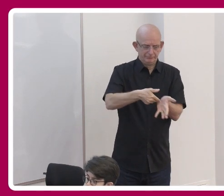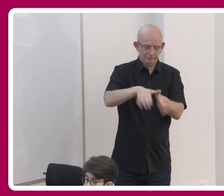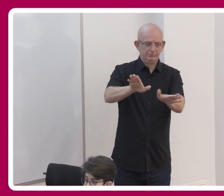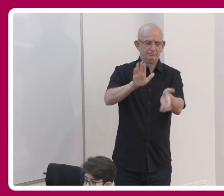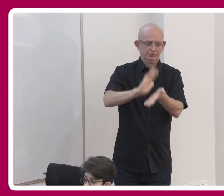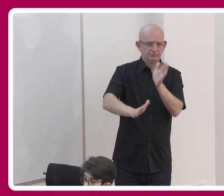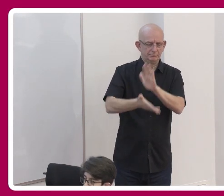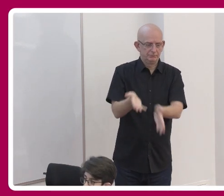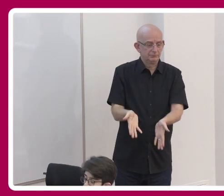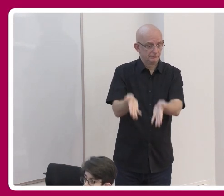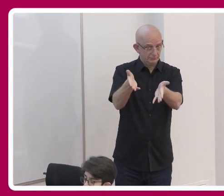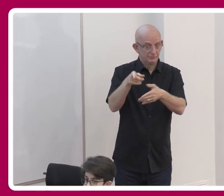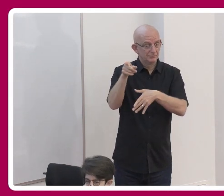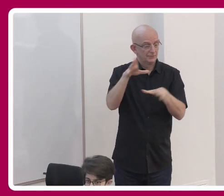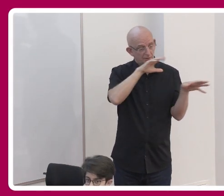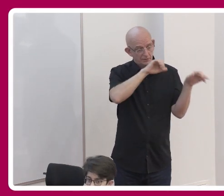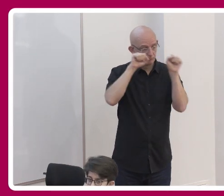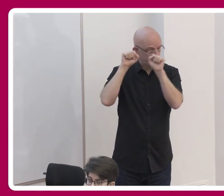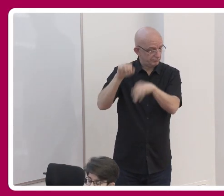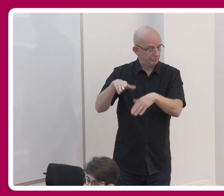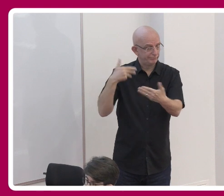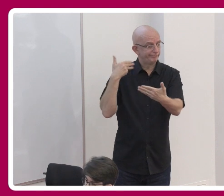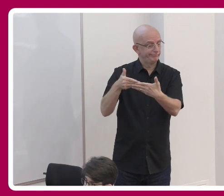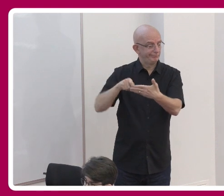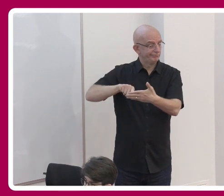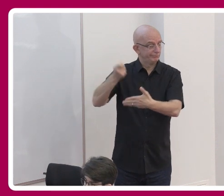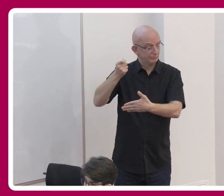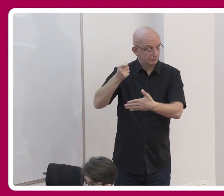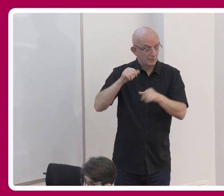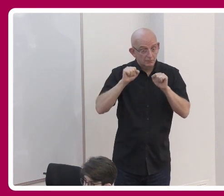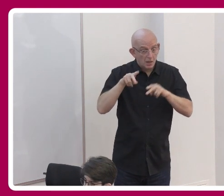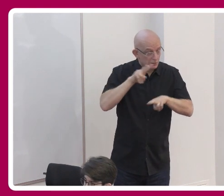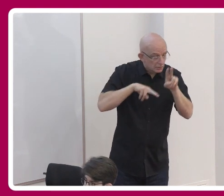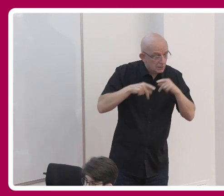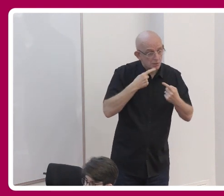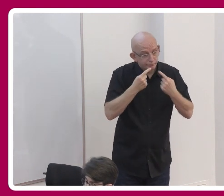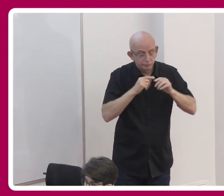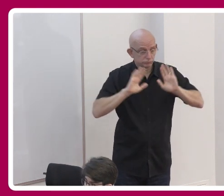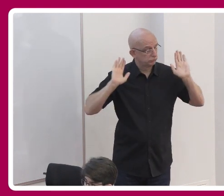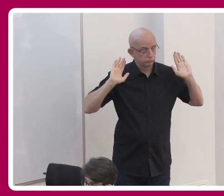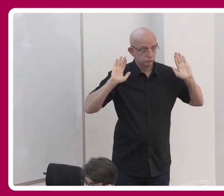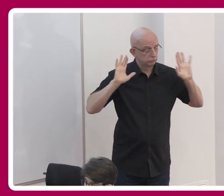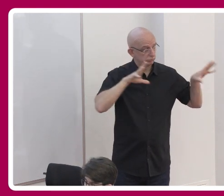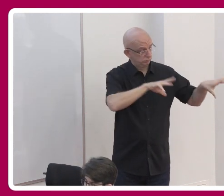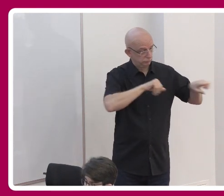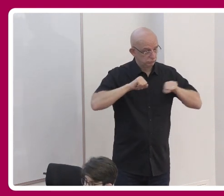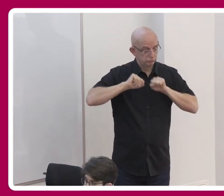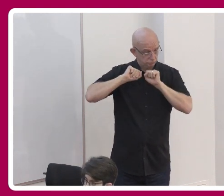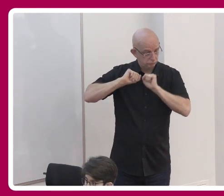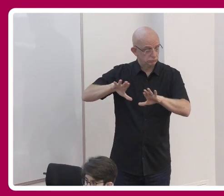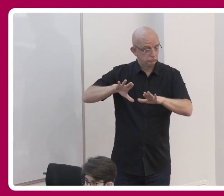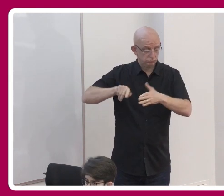more formal situation in terms of psychiatric facilities, but you can see that what the law does